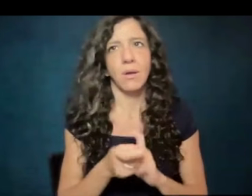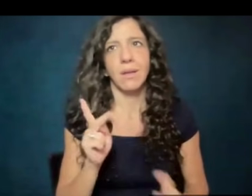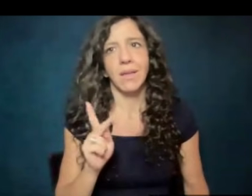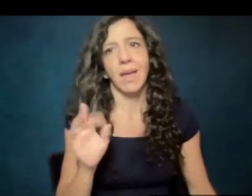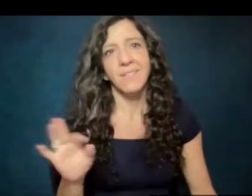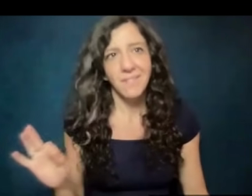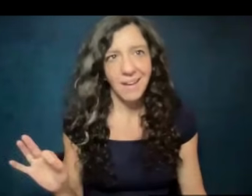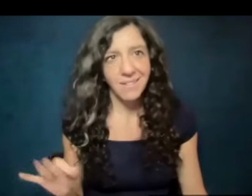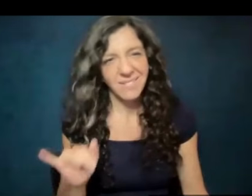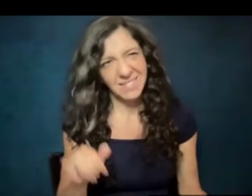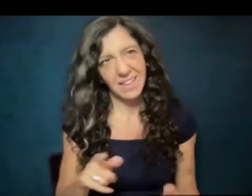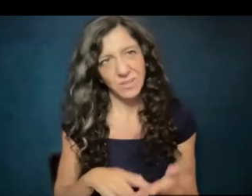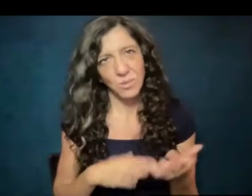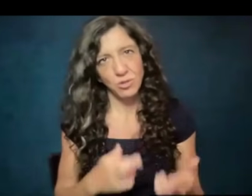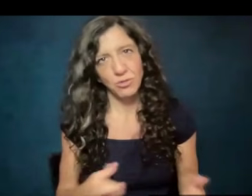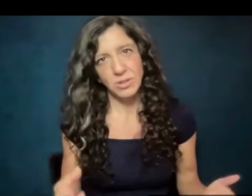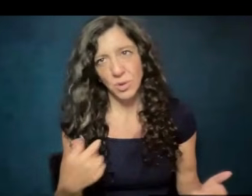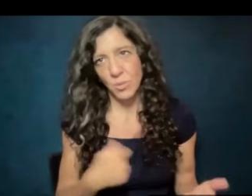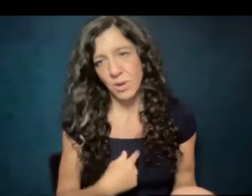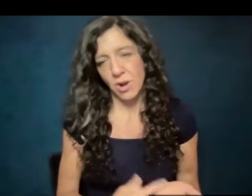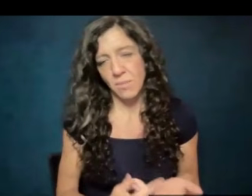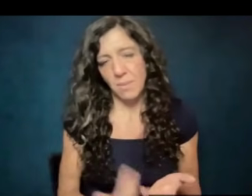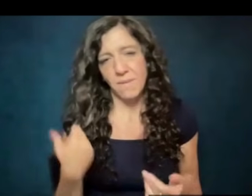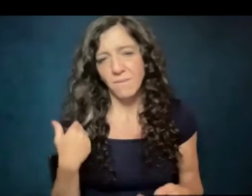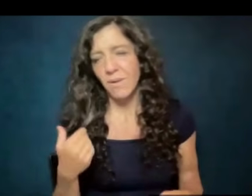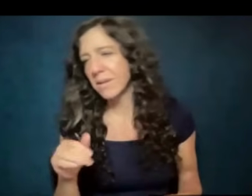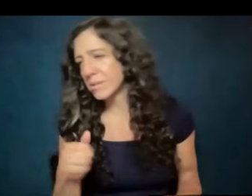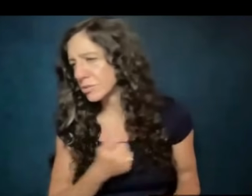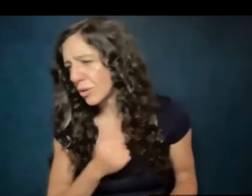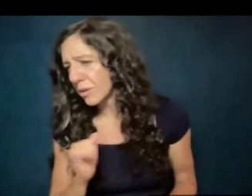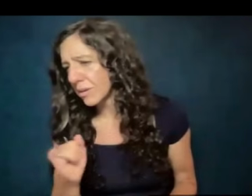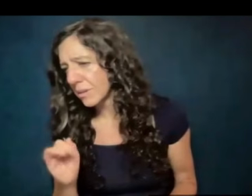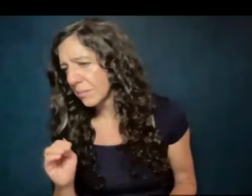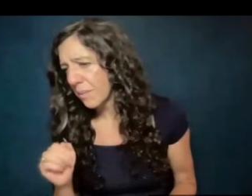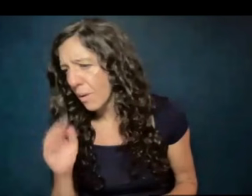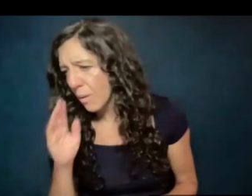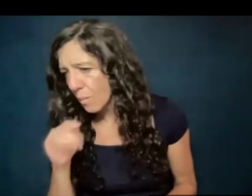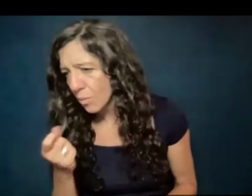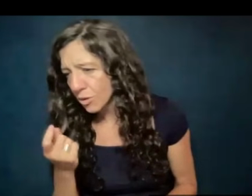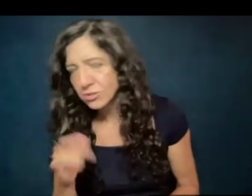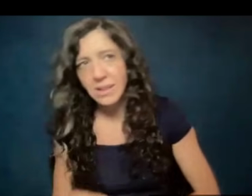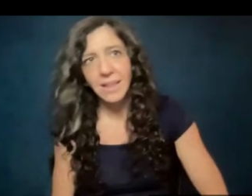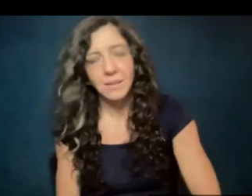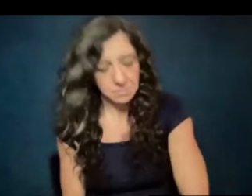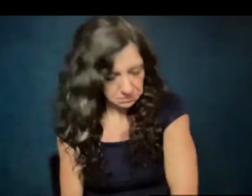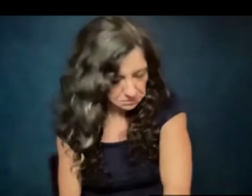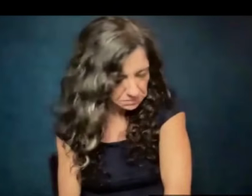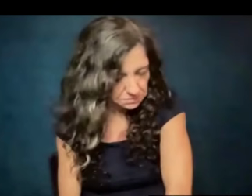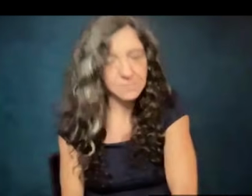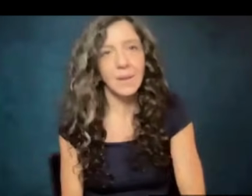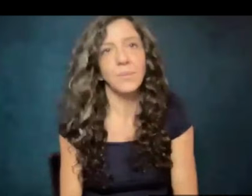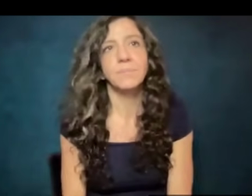the resource we were talking about earlier. Sorry about that, Ima. I didn't make that clear. Hopefully you got that.